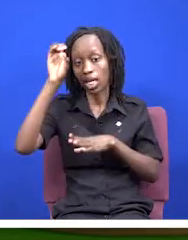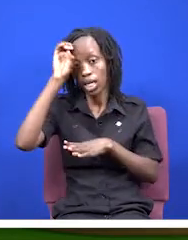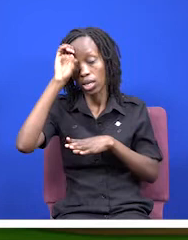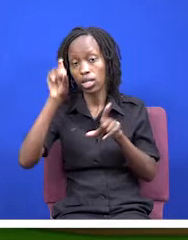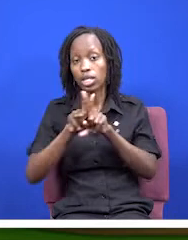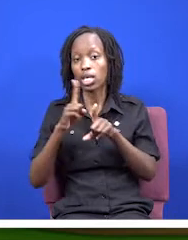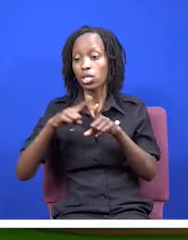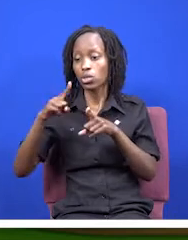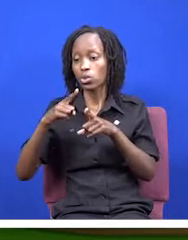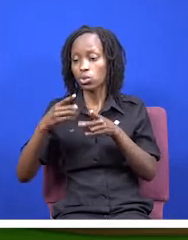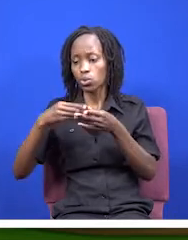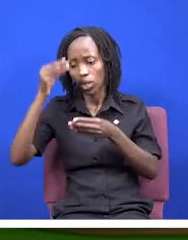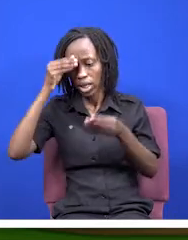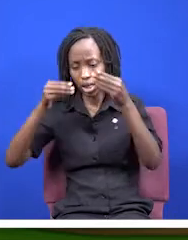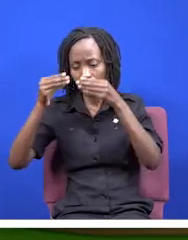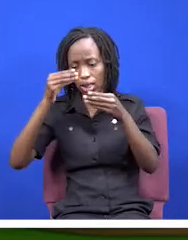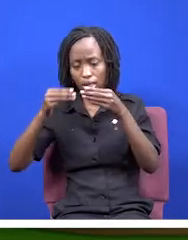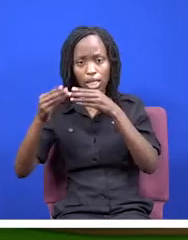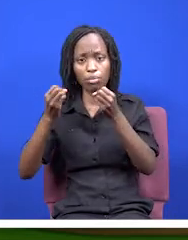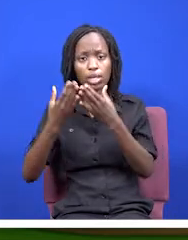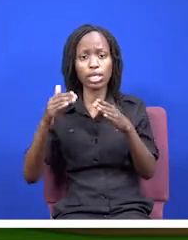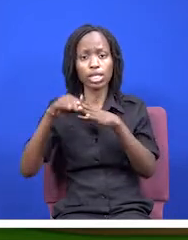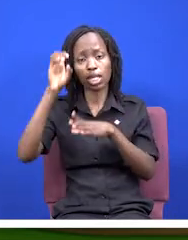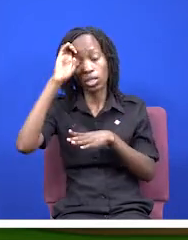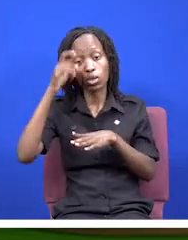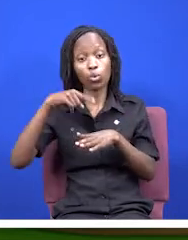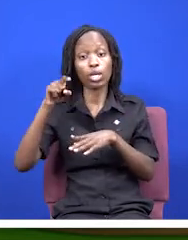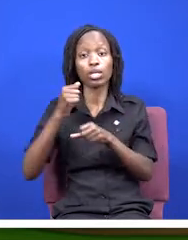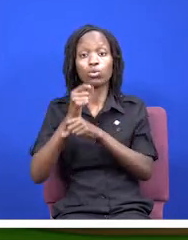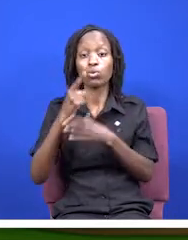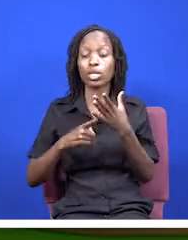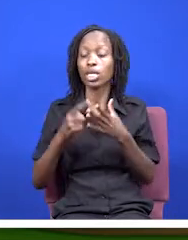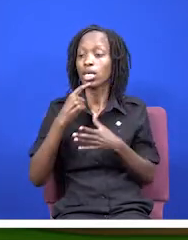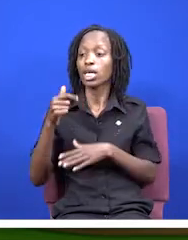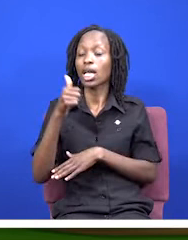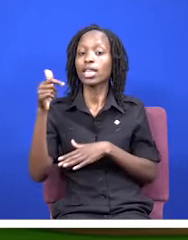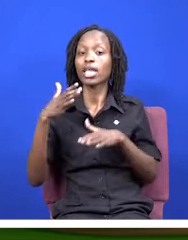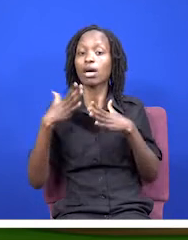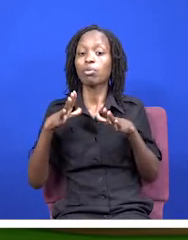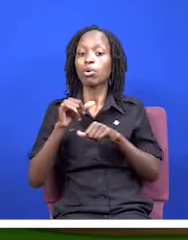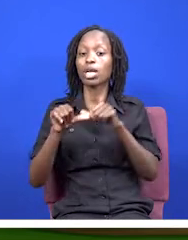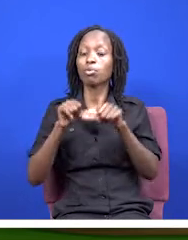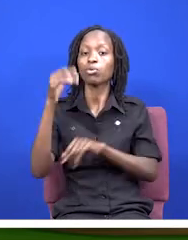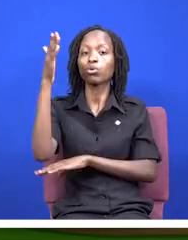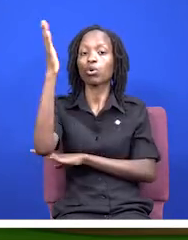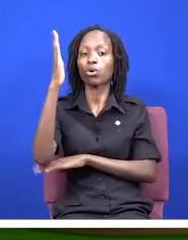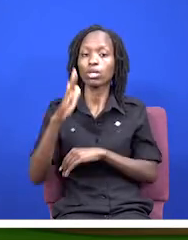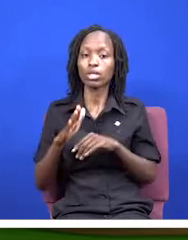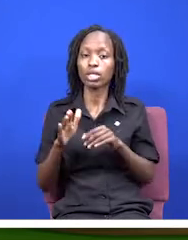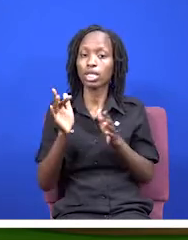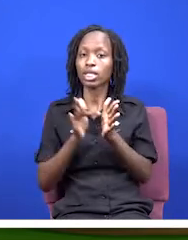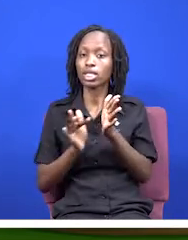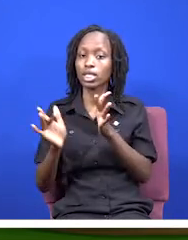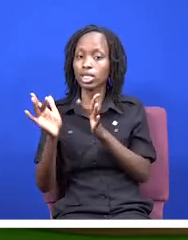in education. And as we learn many things in education, we are supposed to do what? To tell others about